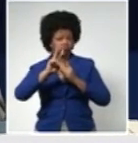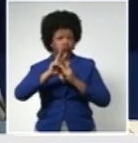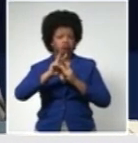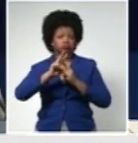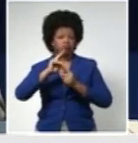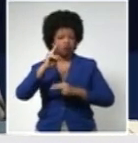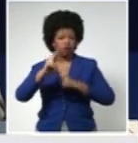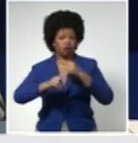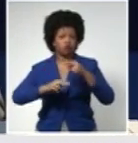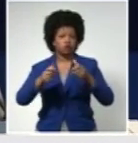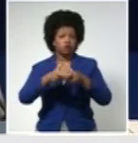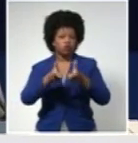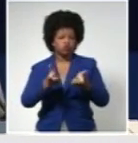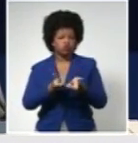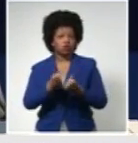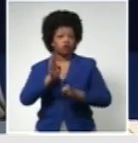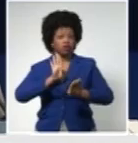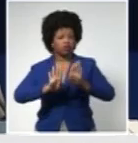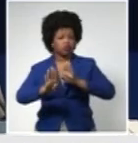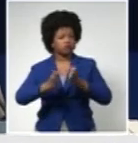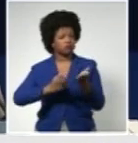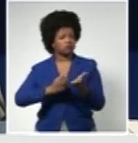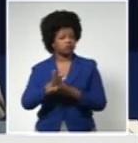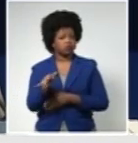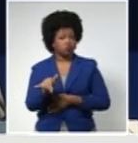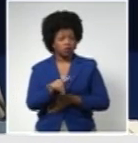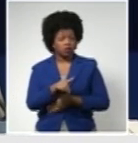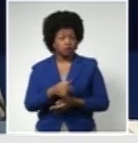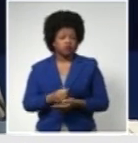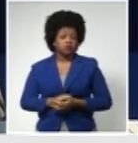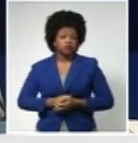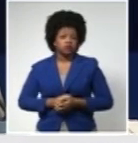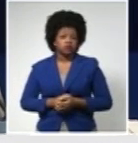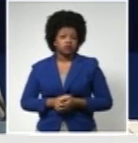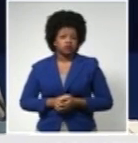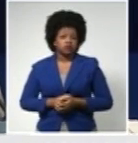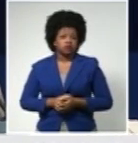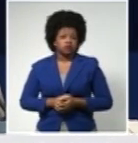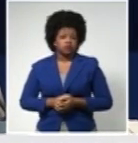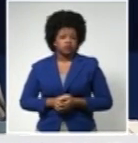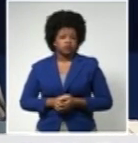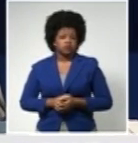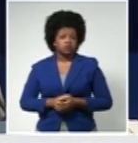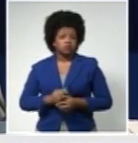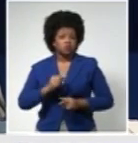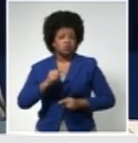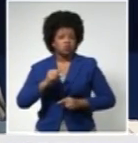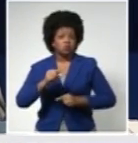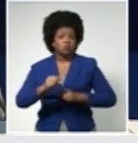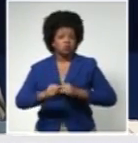smoothly, and as we have seen in the various media